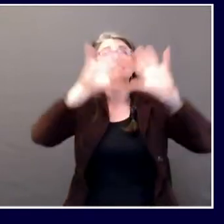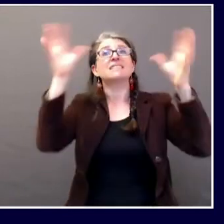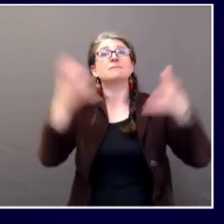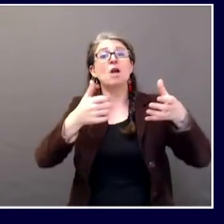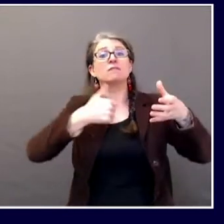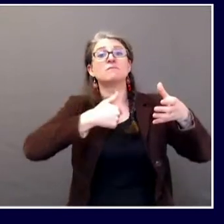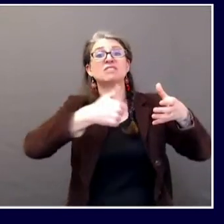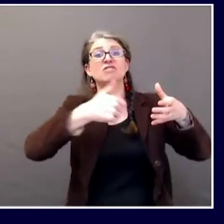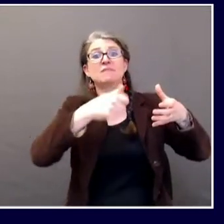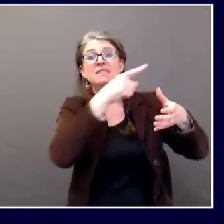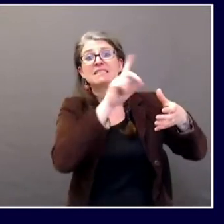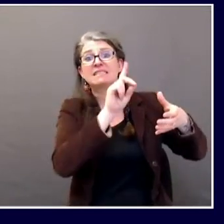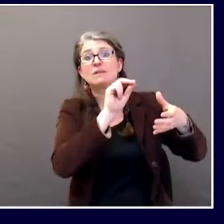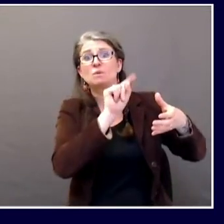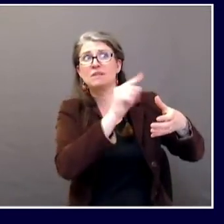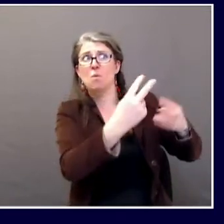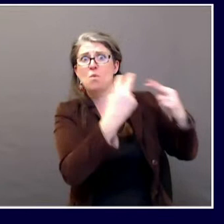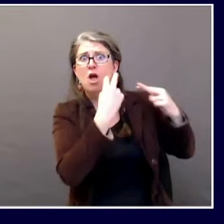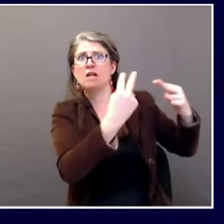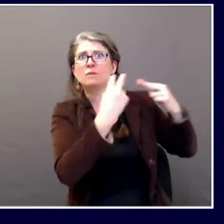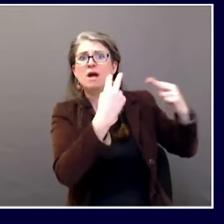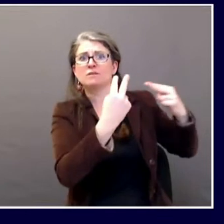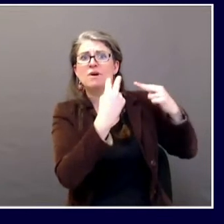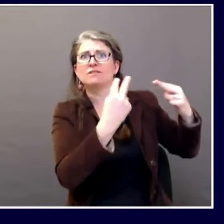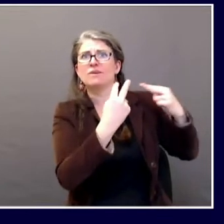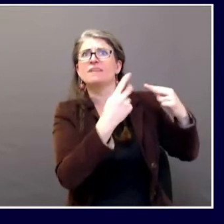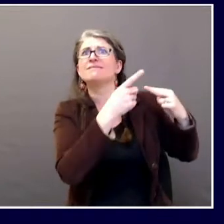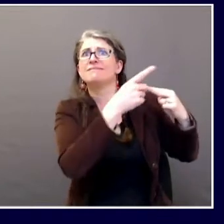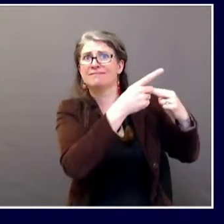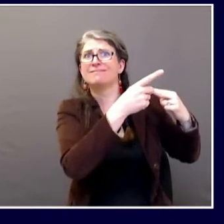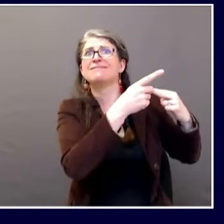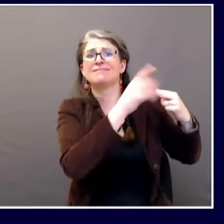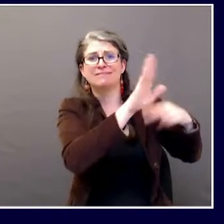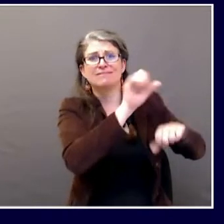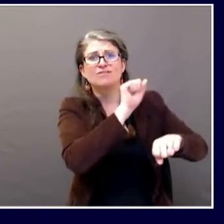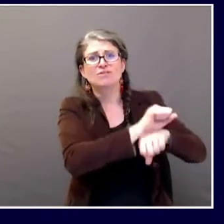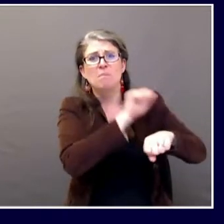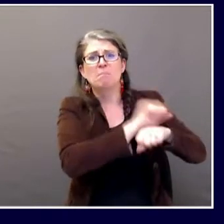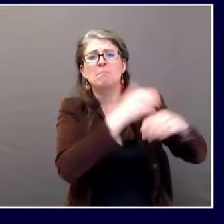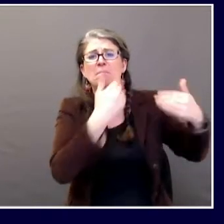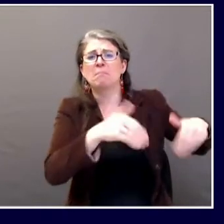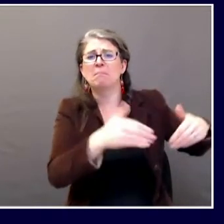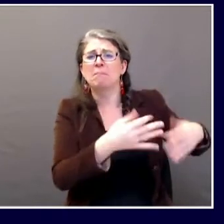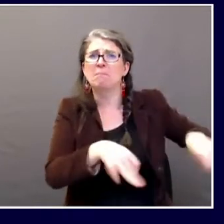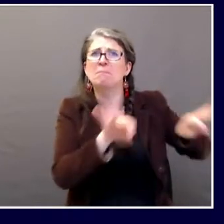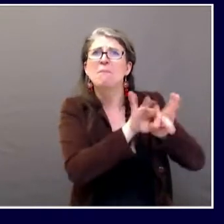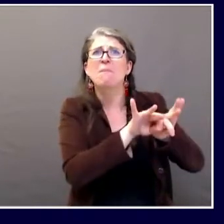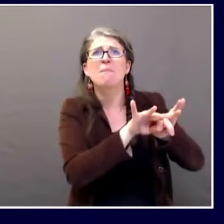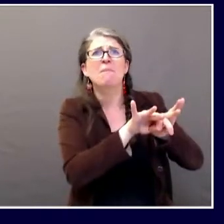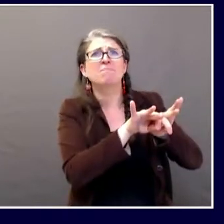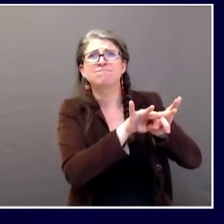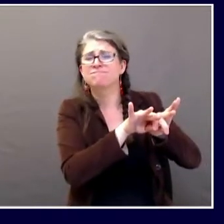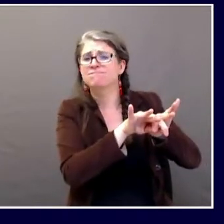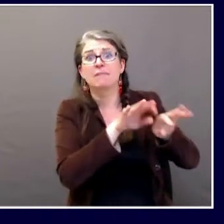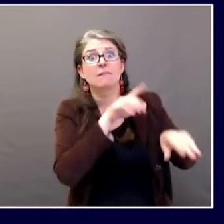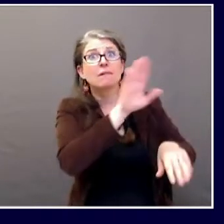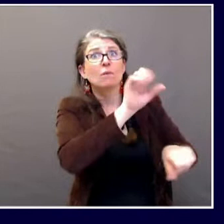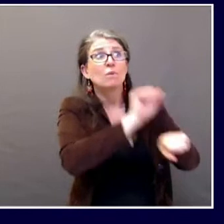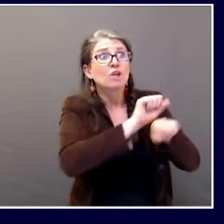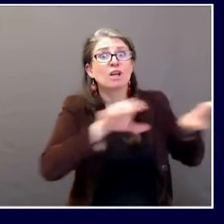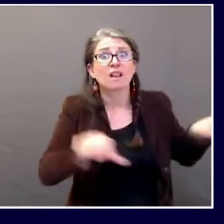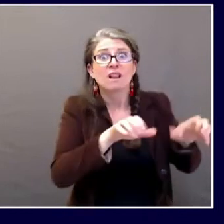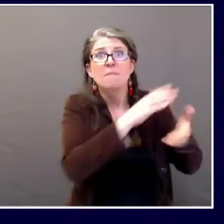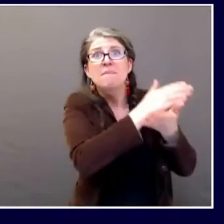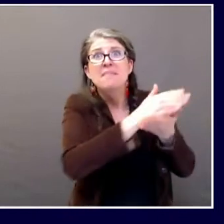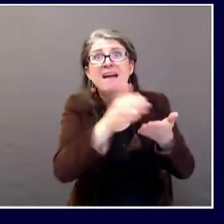been doing is as vital today as it ever has been. So a special thanks to every single man and woman out there who is out there today